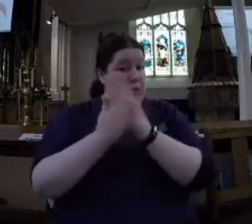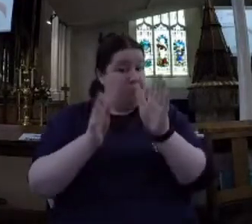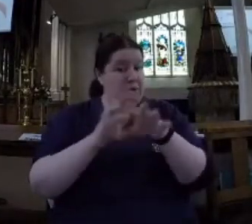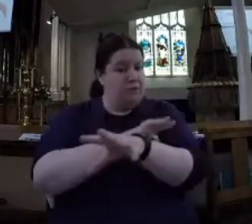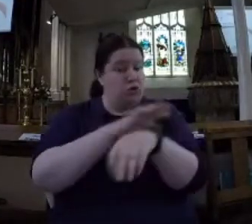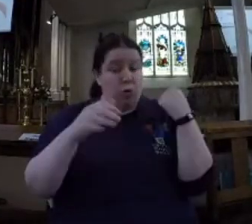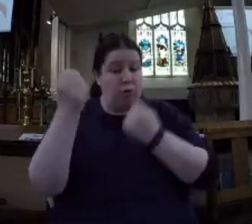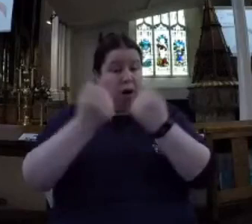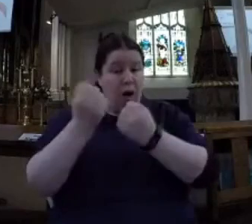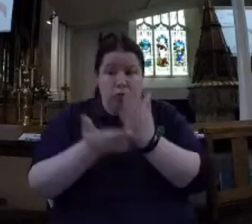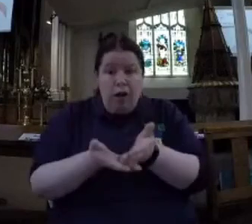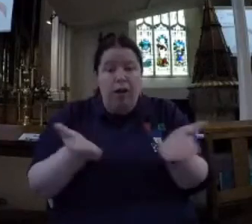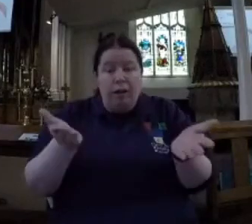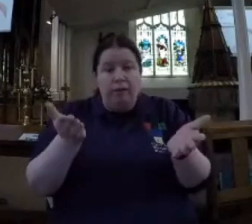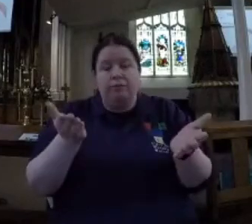I wonder.